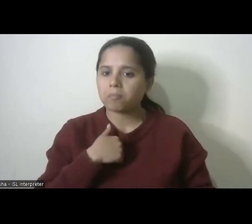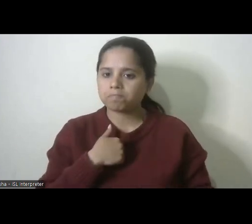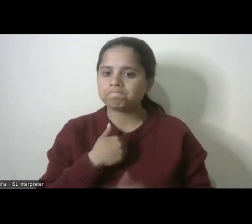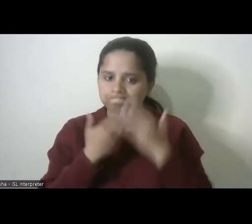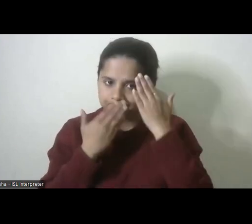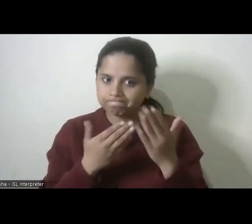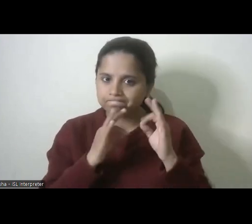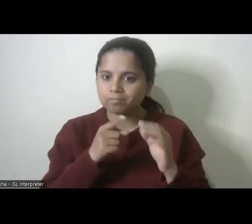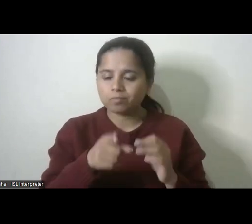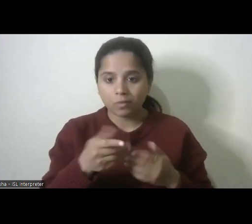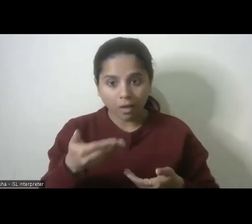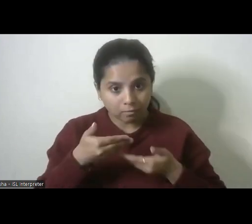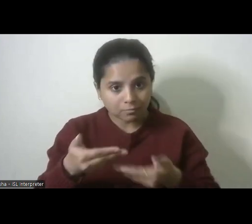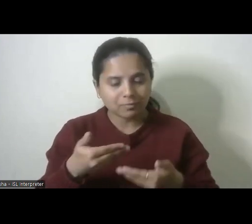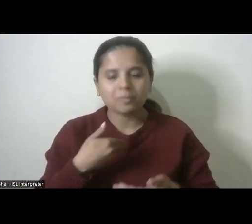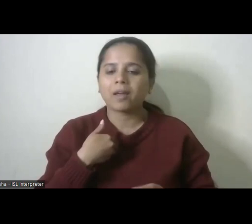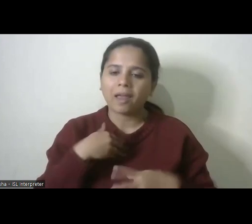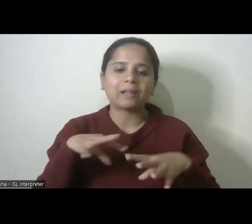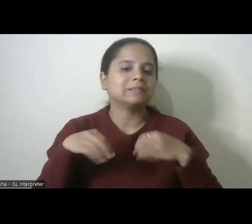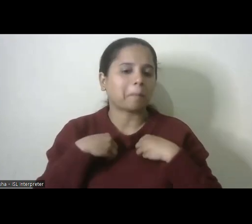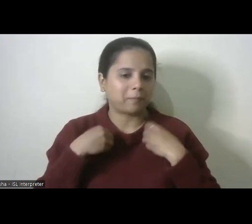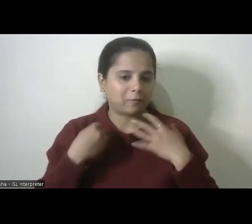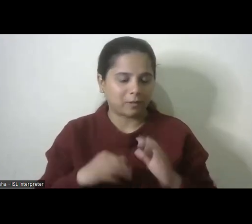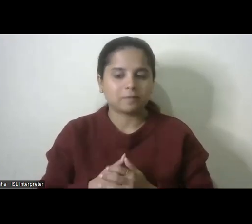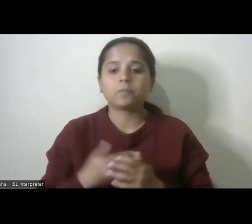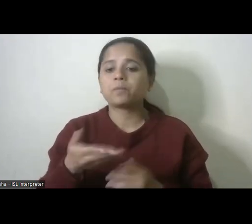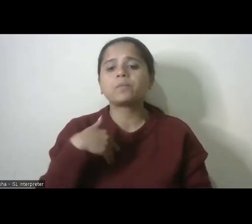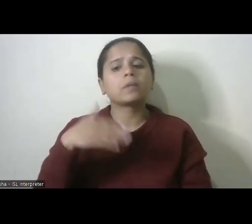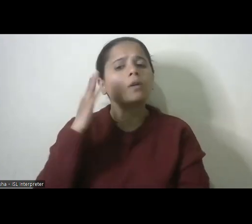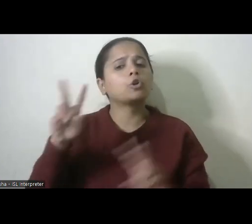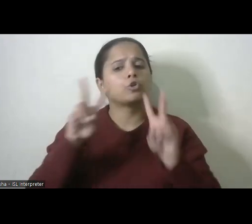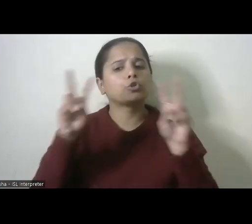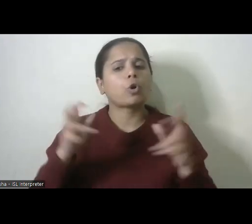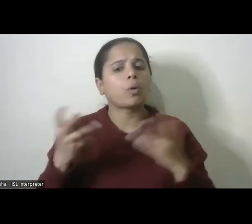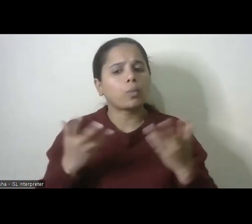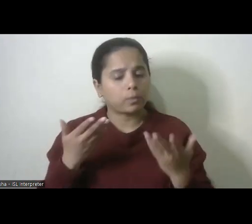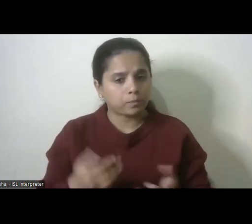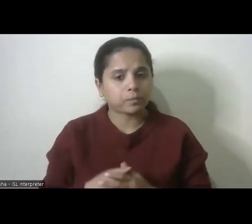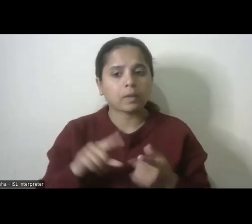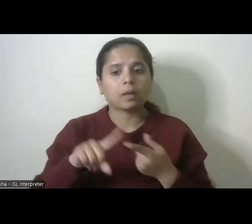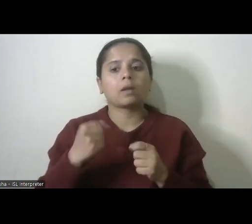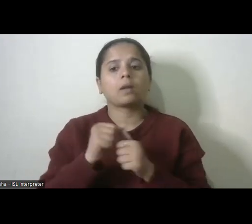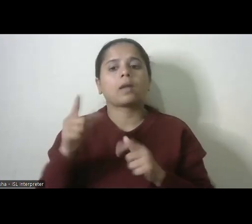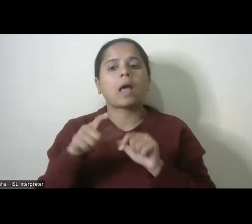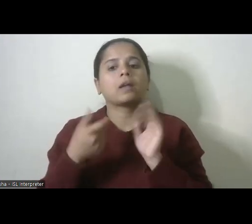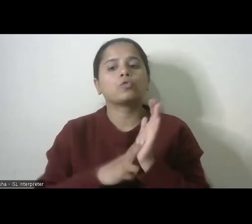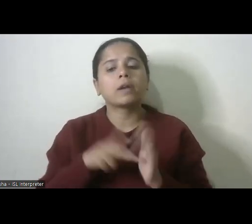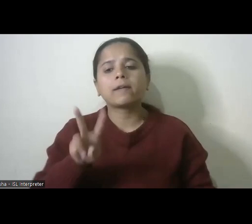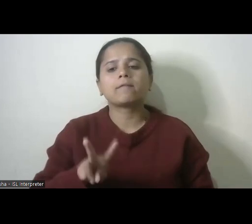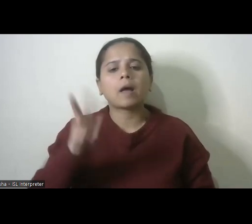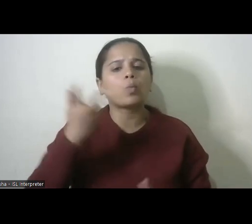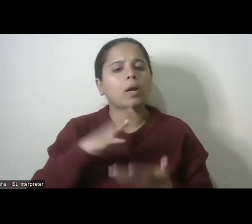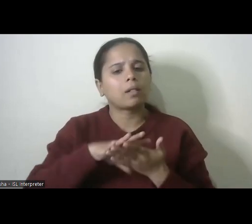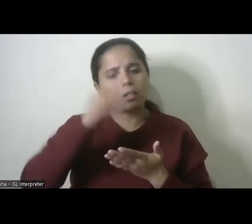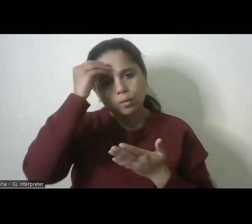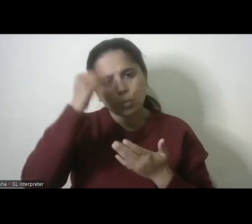your request. So the title of my lecture is therefore, you know, Egalitarian Values, What Can We Learn from